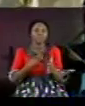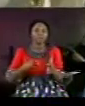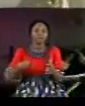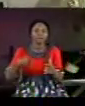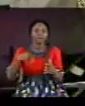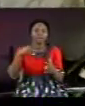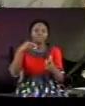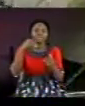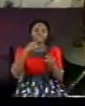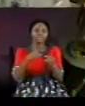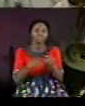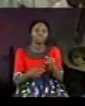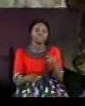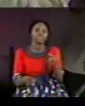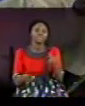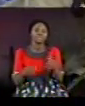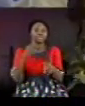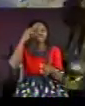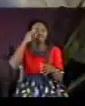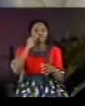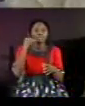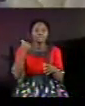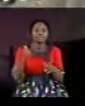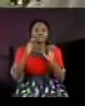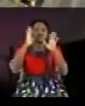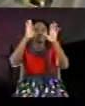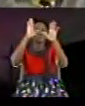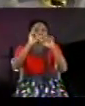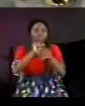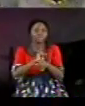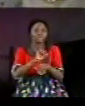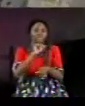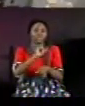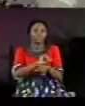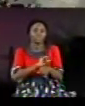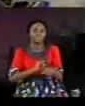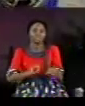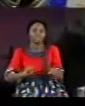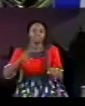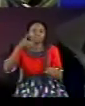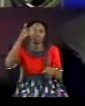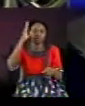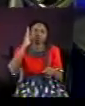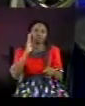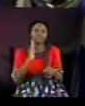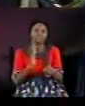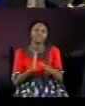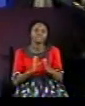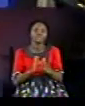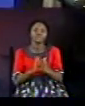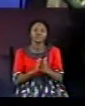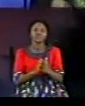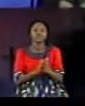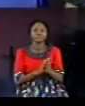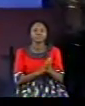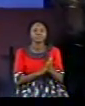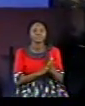Keep on checking yourself and do what you couldn't do before. The Almighty God has touched you.